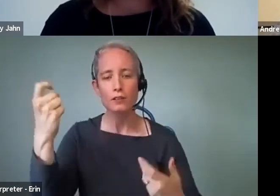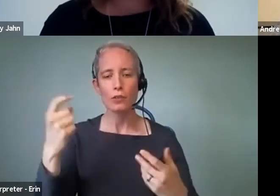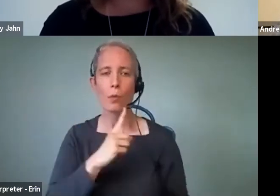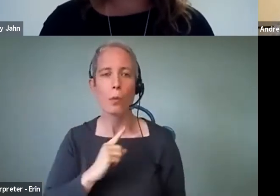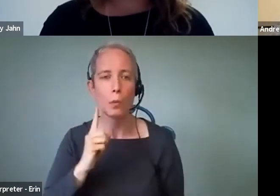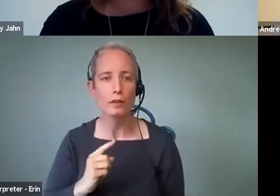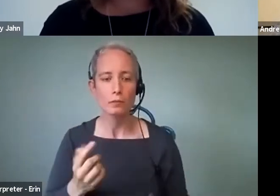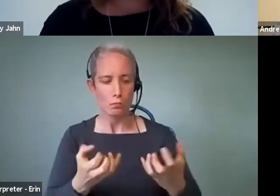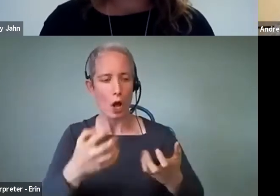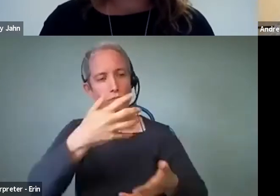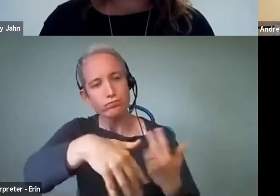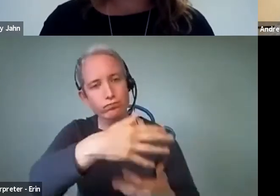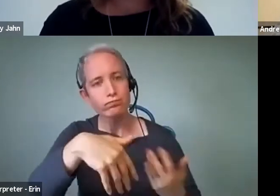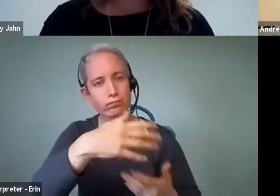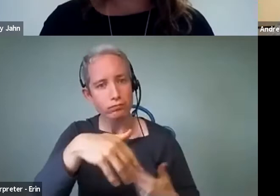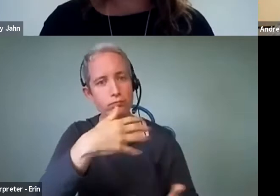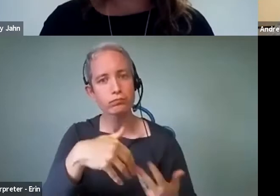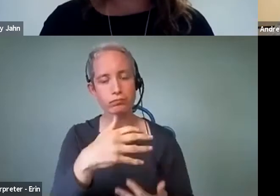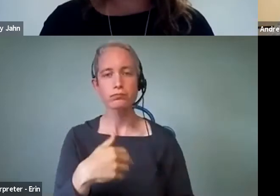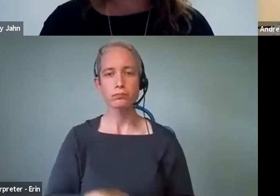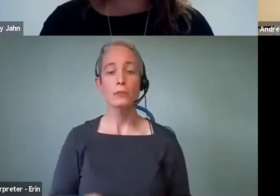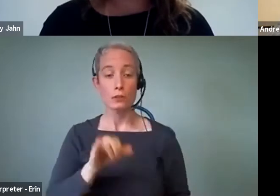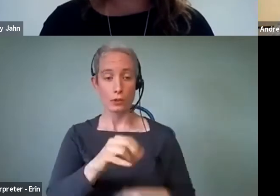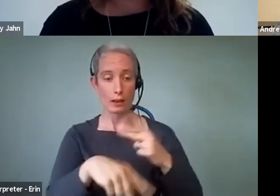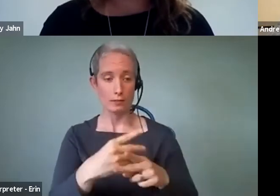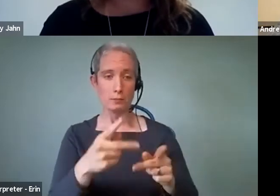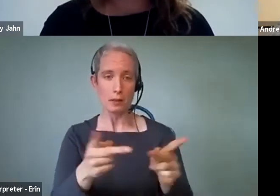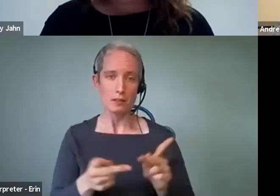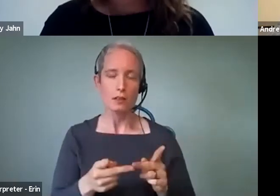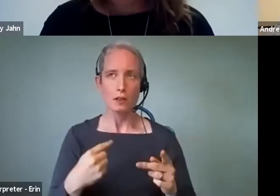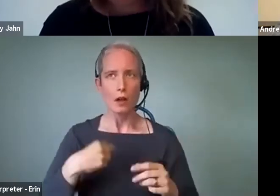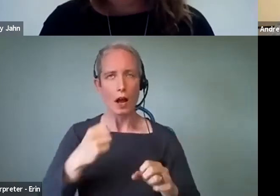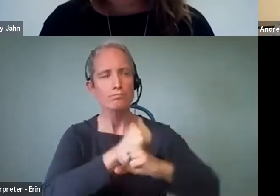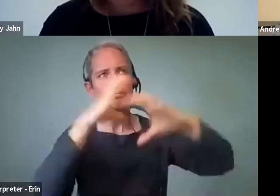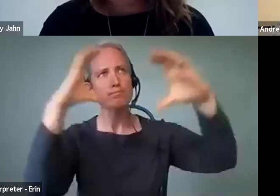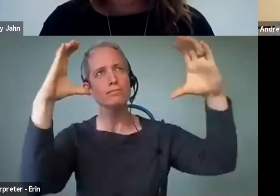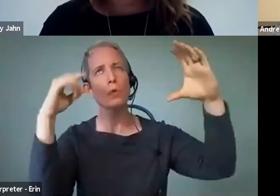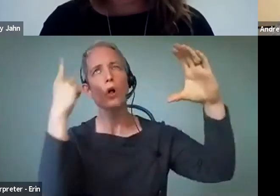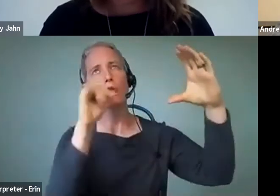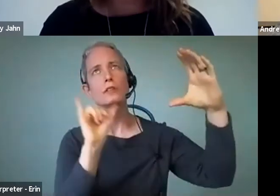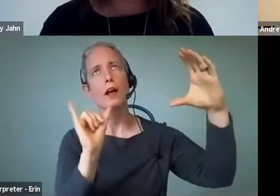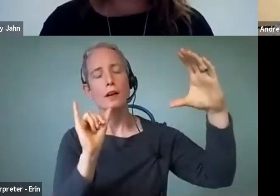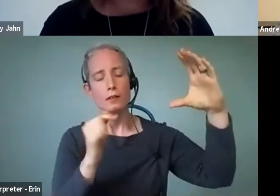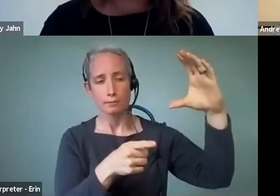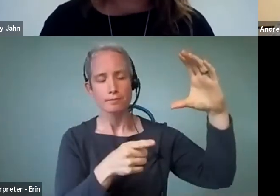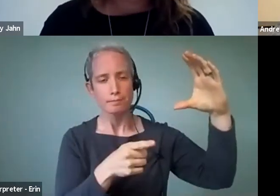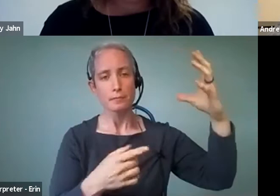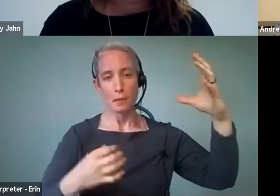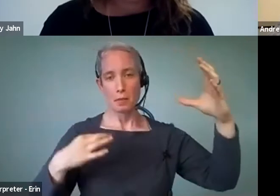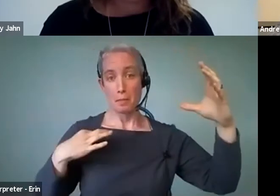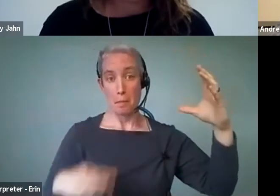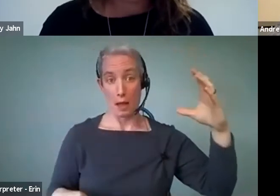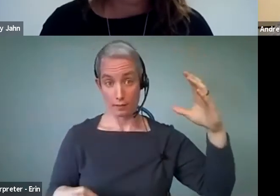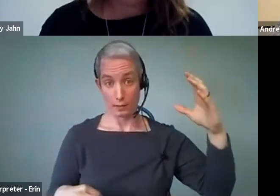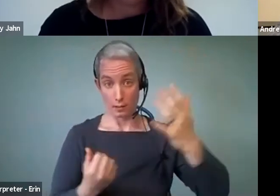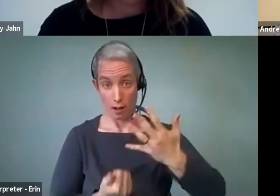you're asking about the fourth space. So co-working spaces, if I think of co-working spaces, the benefits that are rising to the top, or